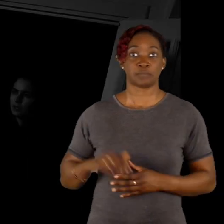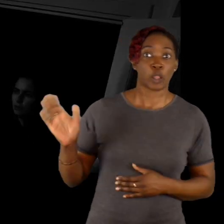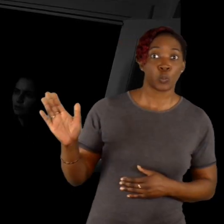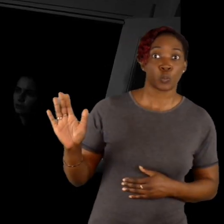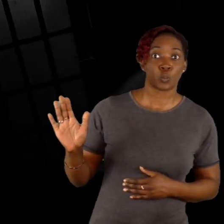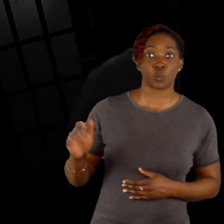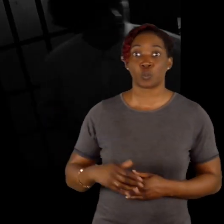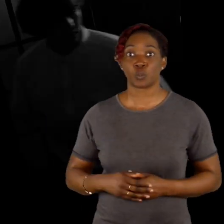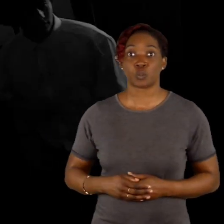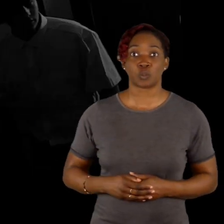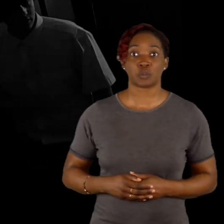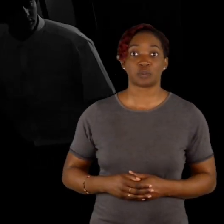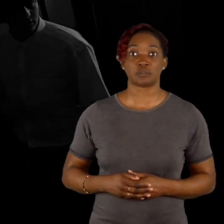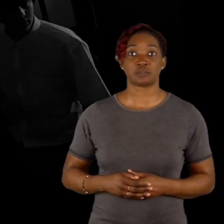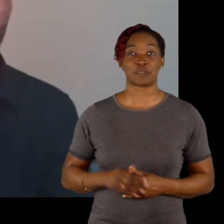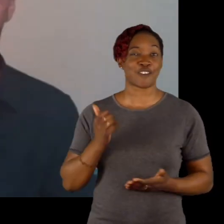Hello?